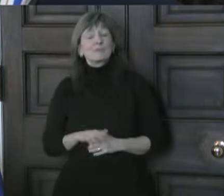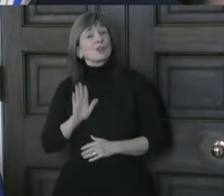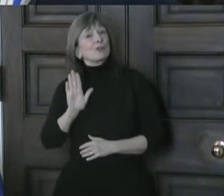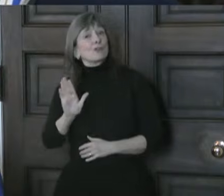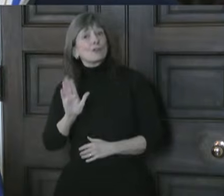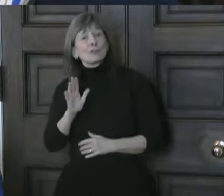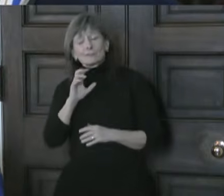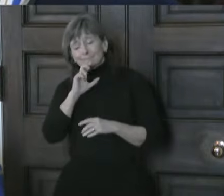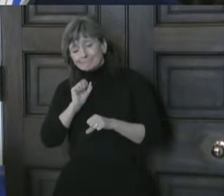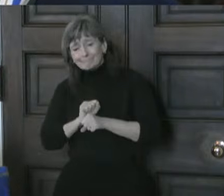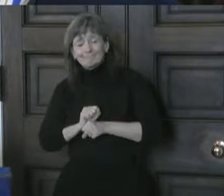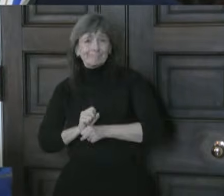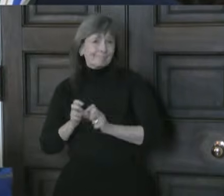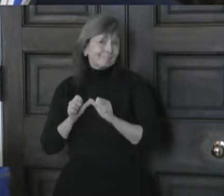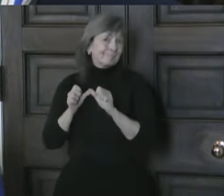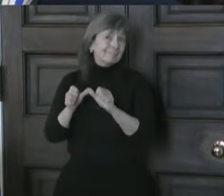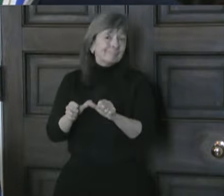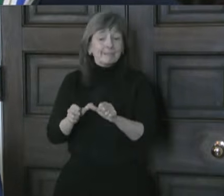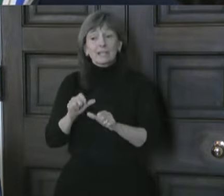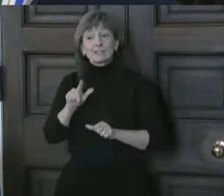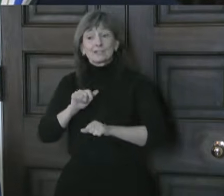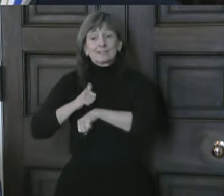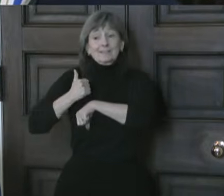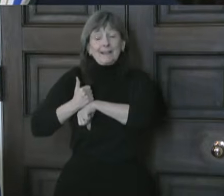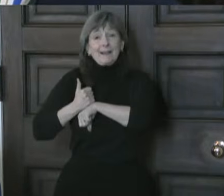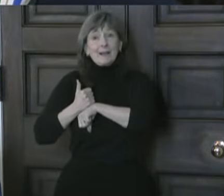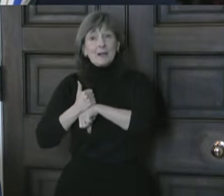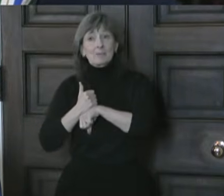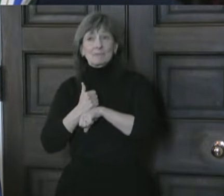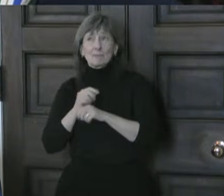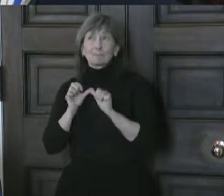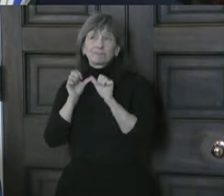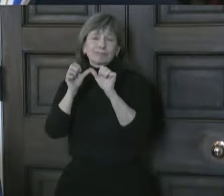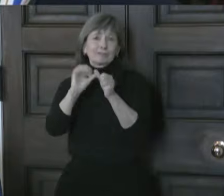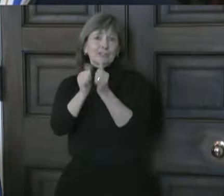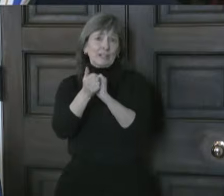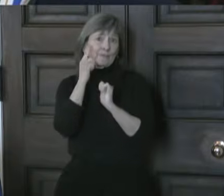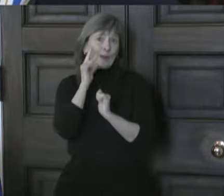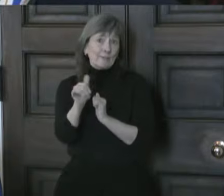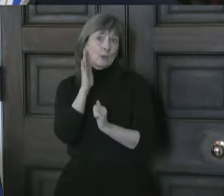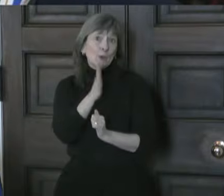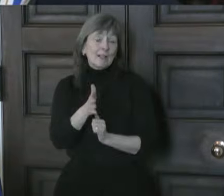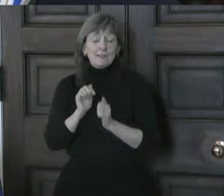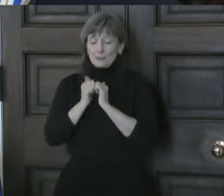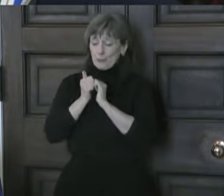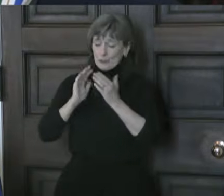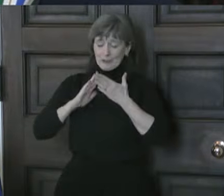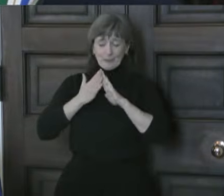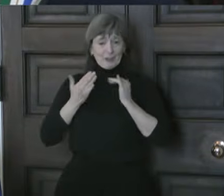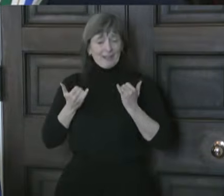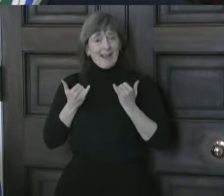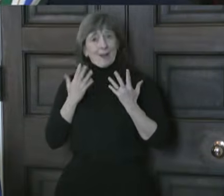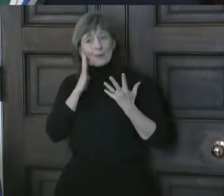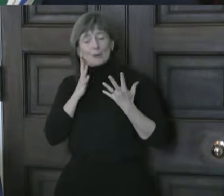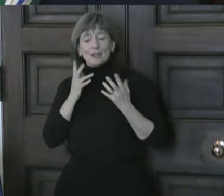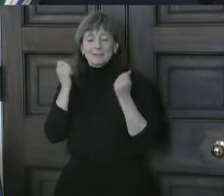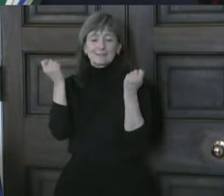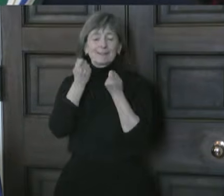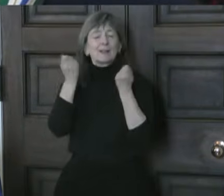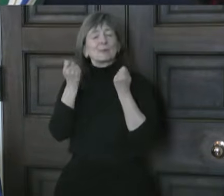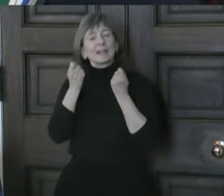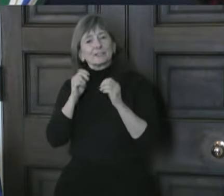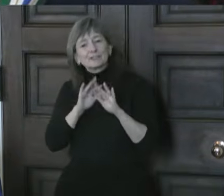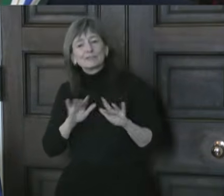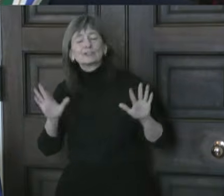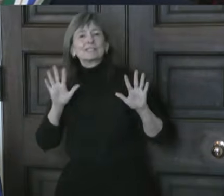unwavering commitment, Ms. Thibault has created lasting change, building a sporting community that celebrates diversity and